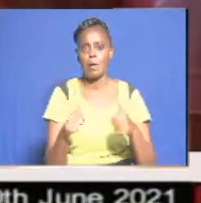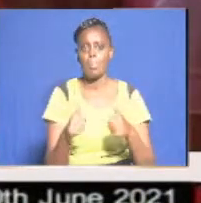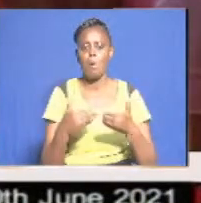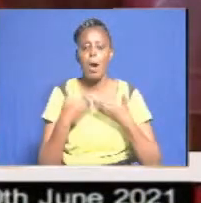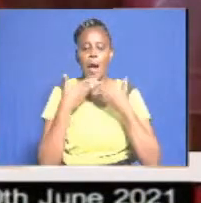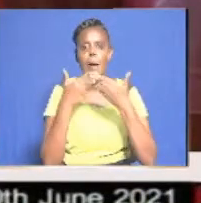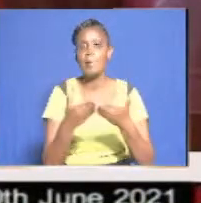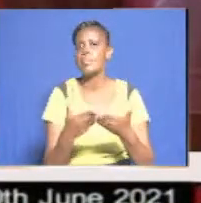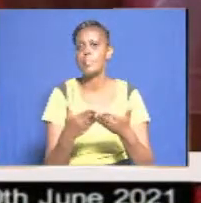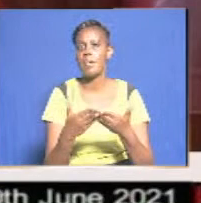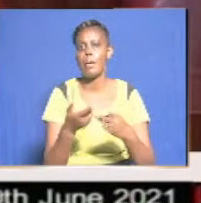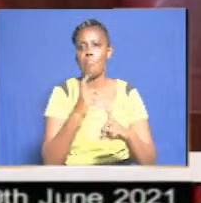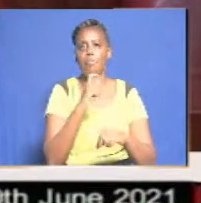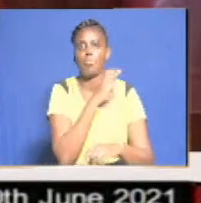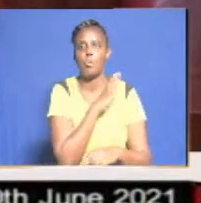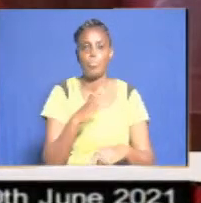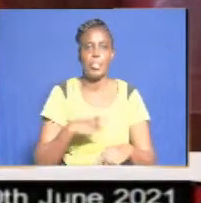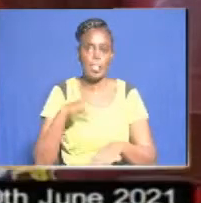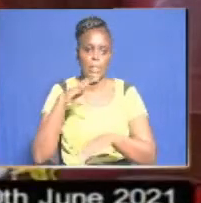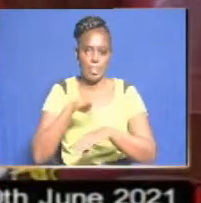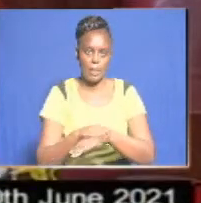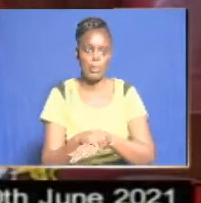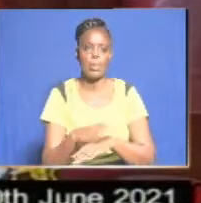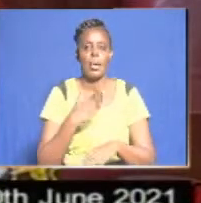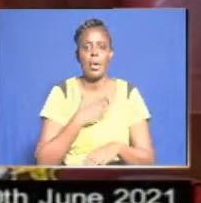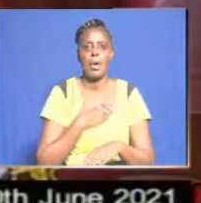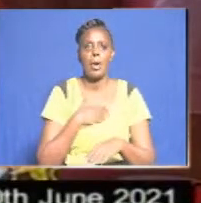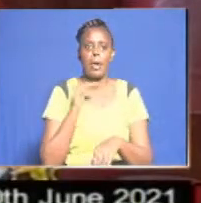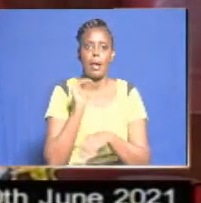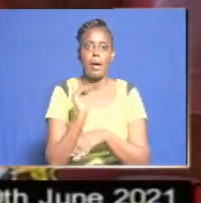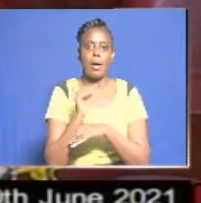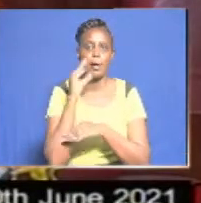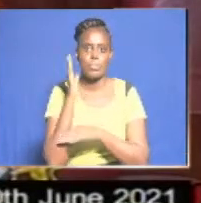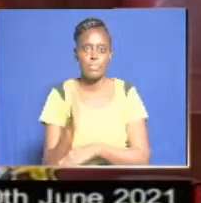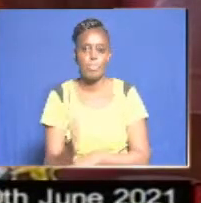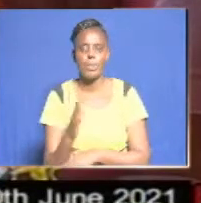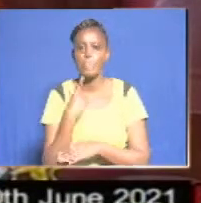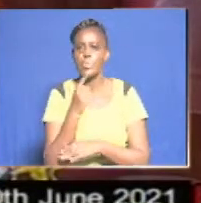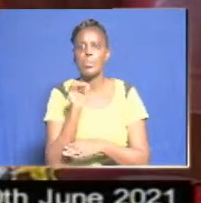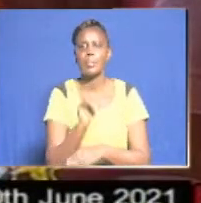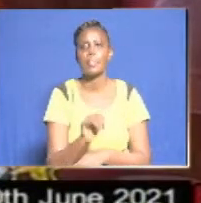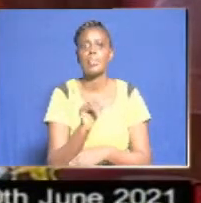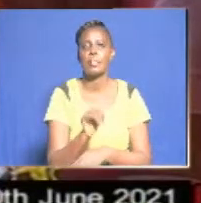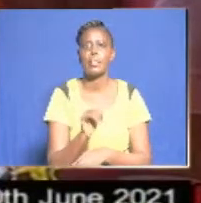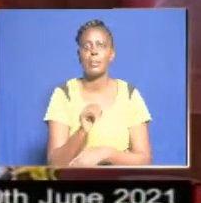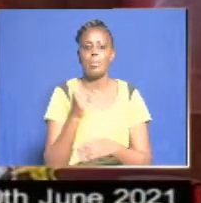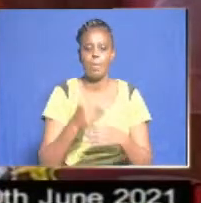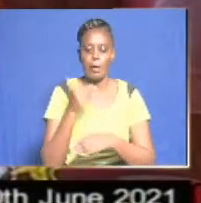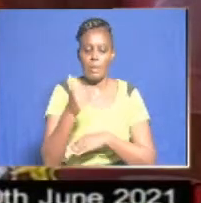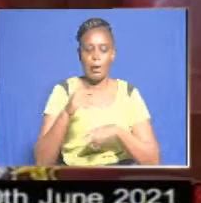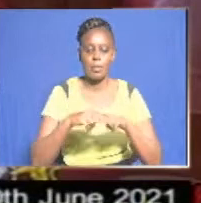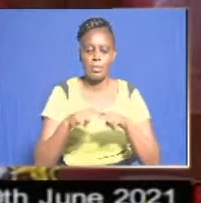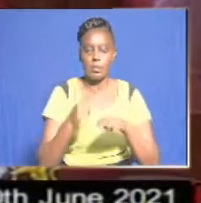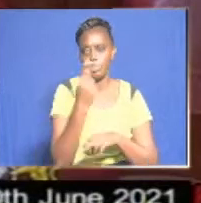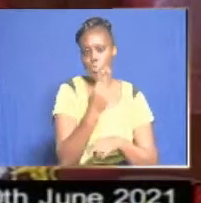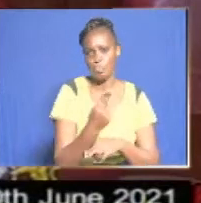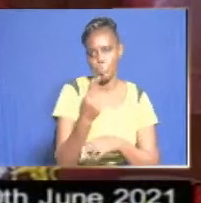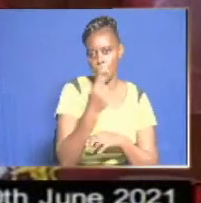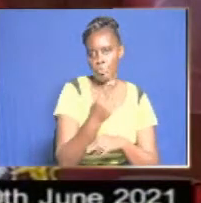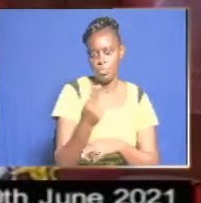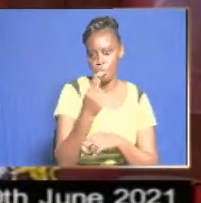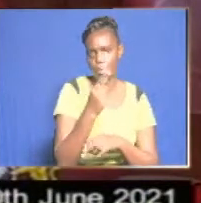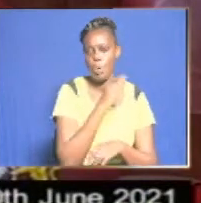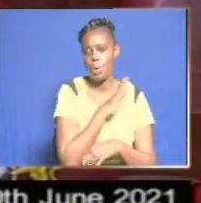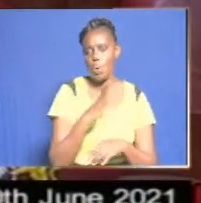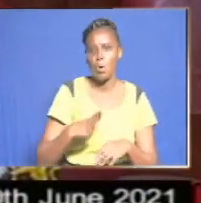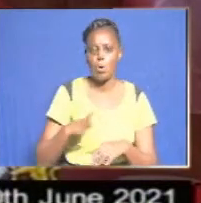the committee, and Speaker, I urge you to direct that in our next sitting on Tuesday, the